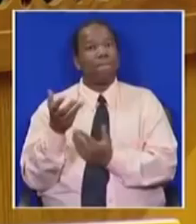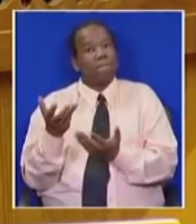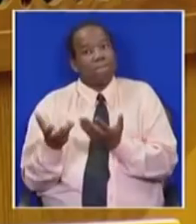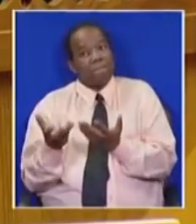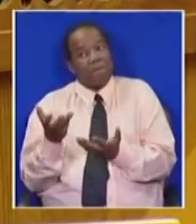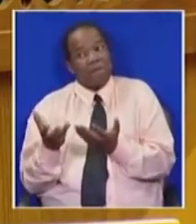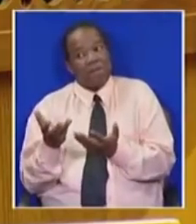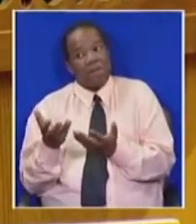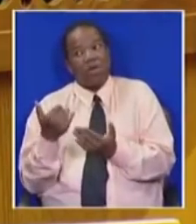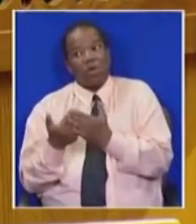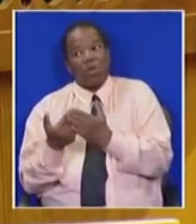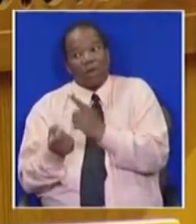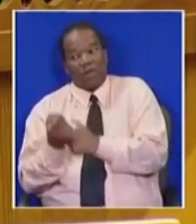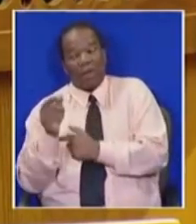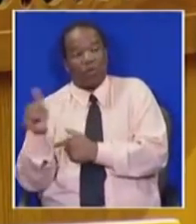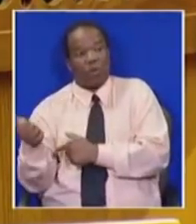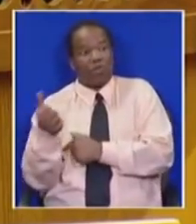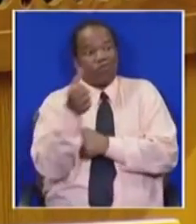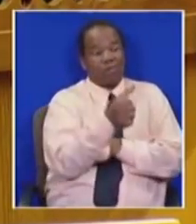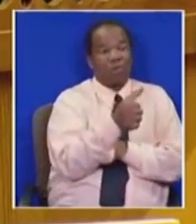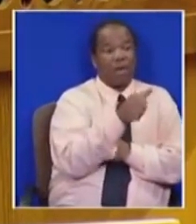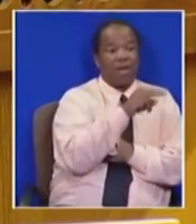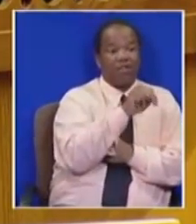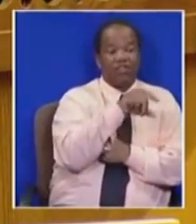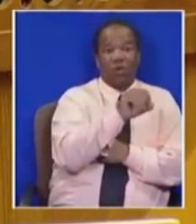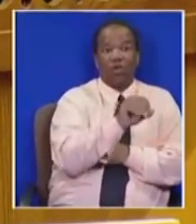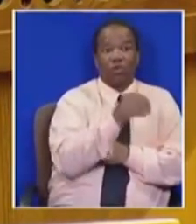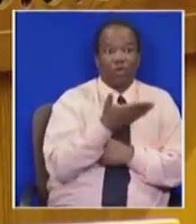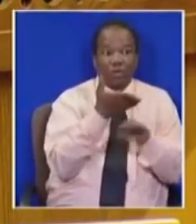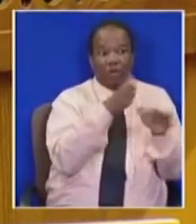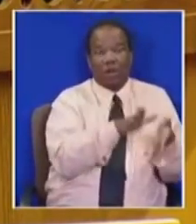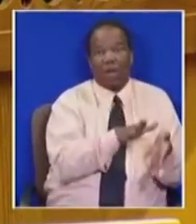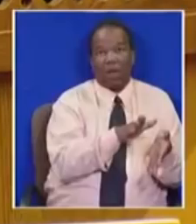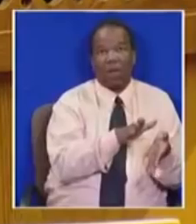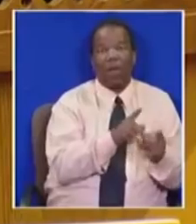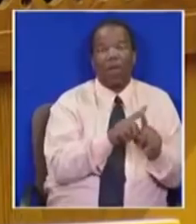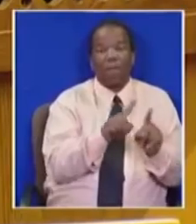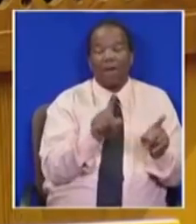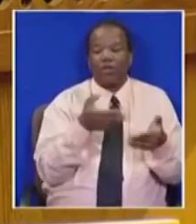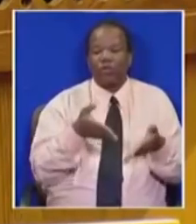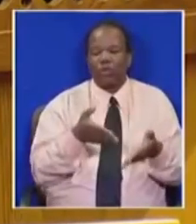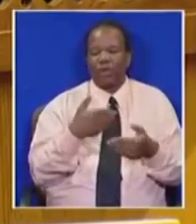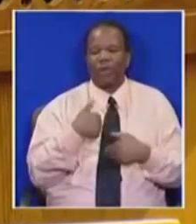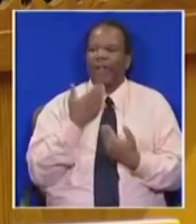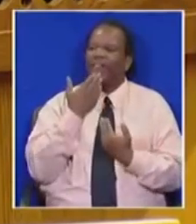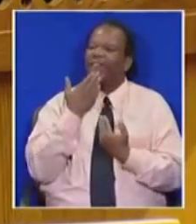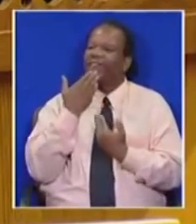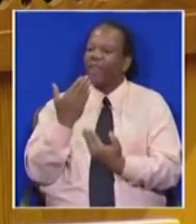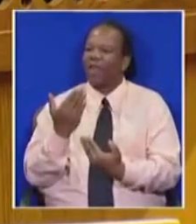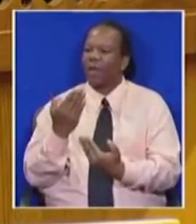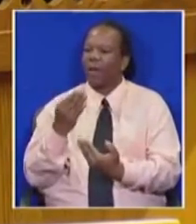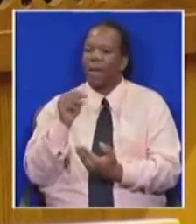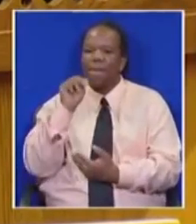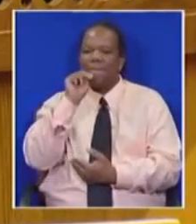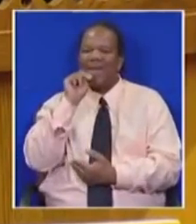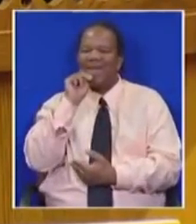the NGOs. All I can say sitting here today is that thank God she didn't. I